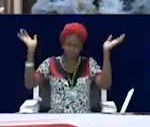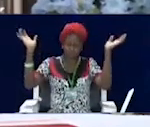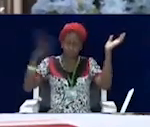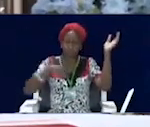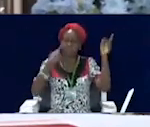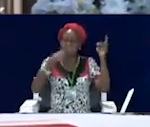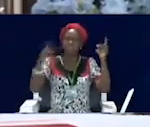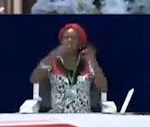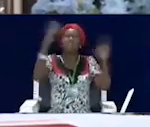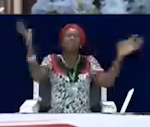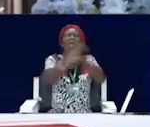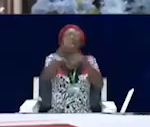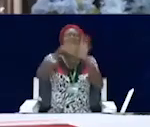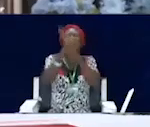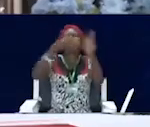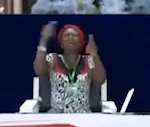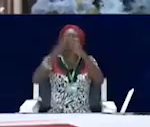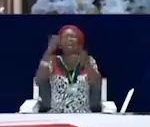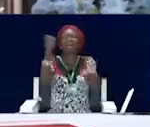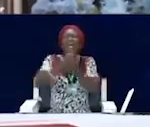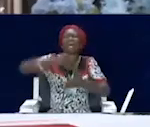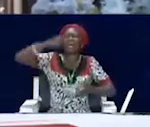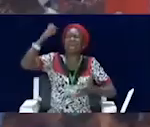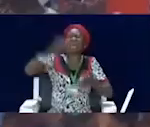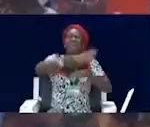And I say you will win all your battles.